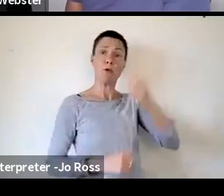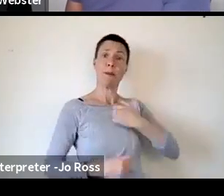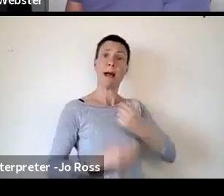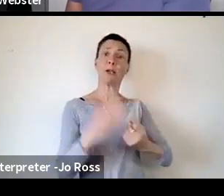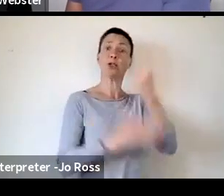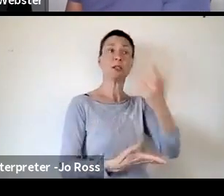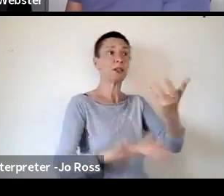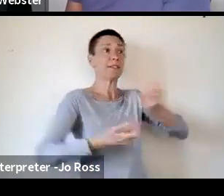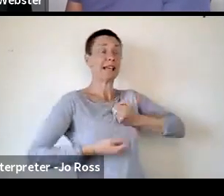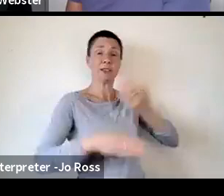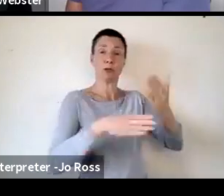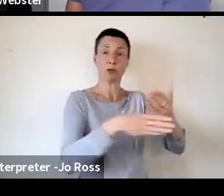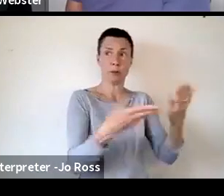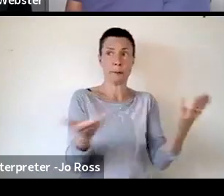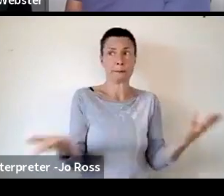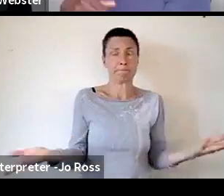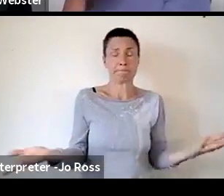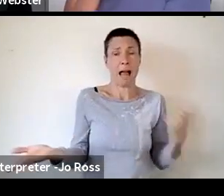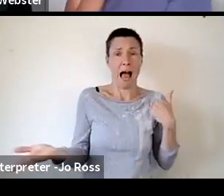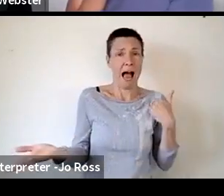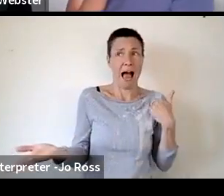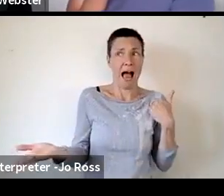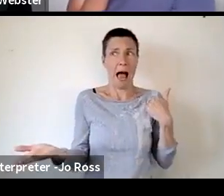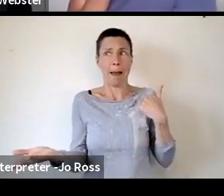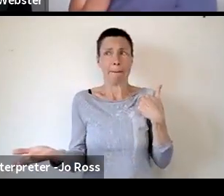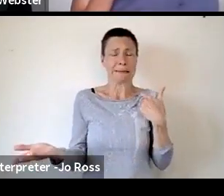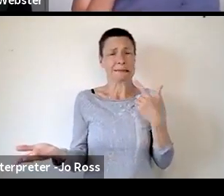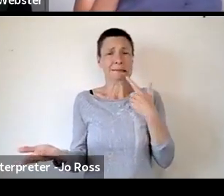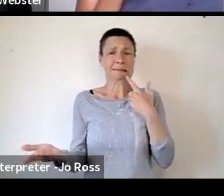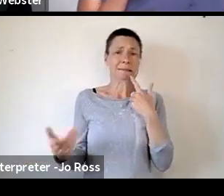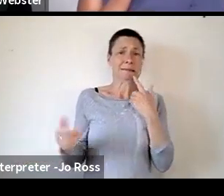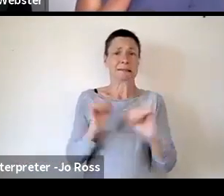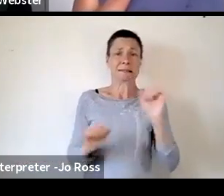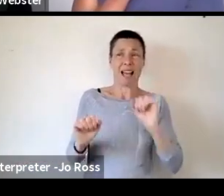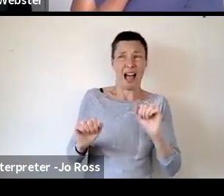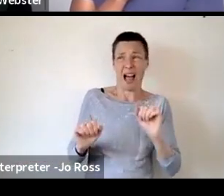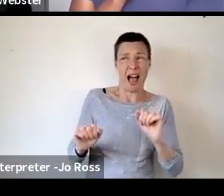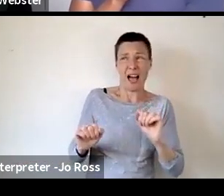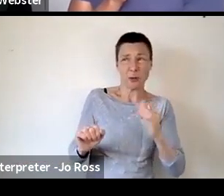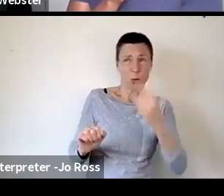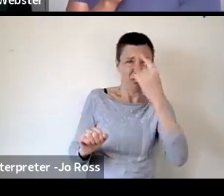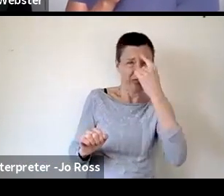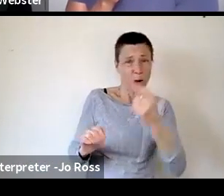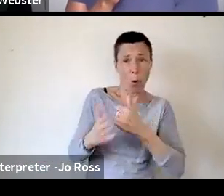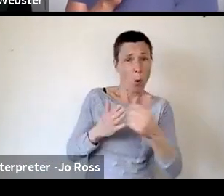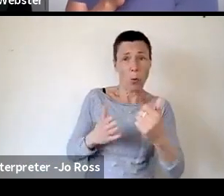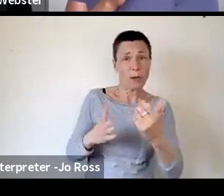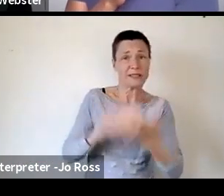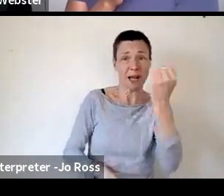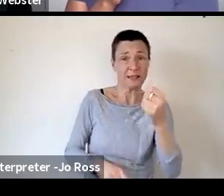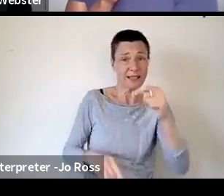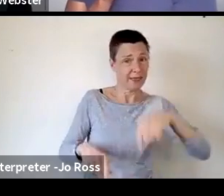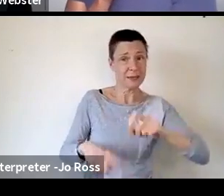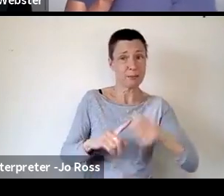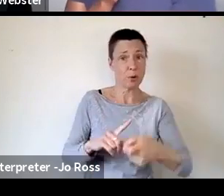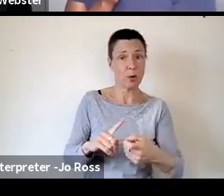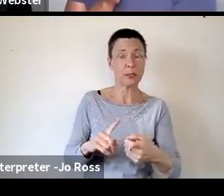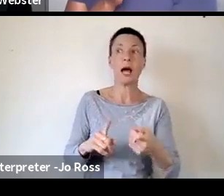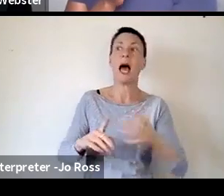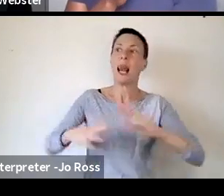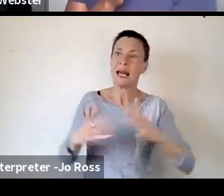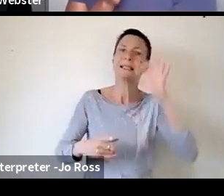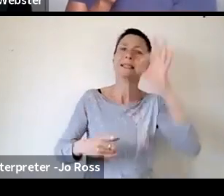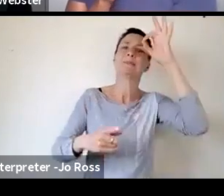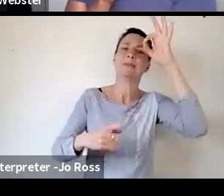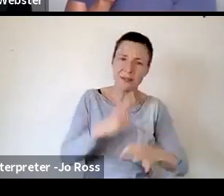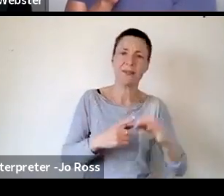the job? And I kind of am loath to say it, but I really don't think it does at this point, unless it's specific